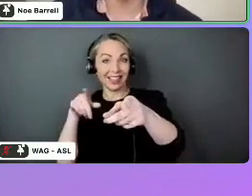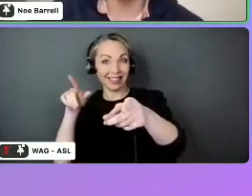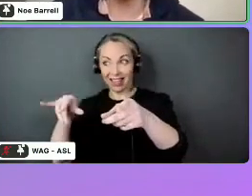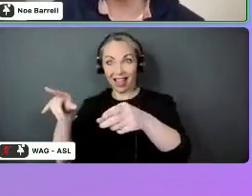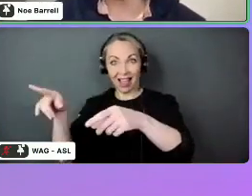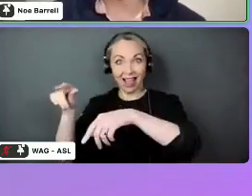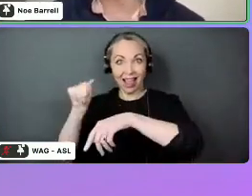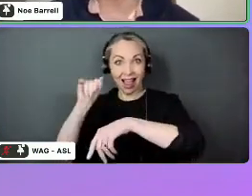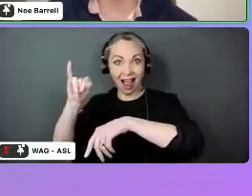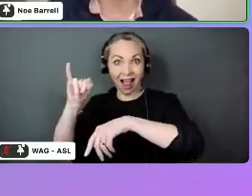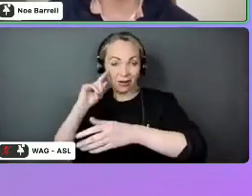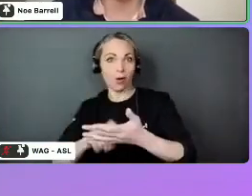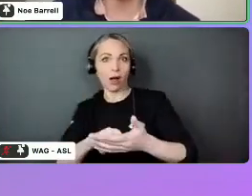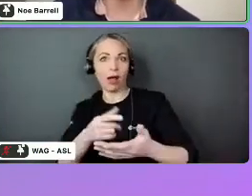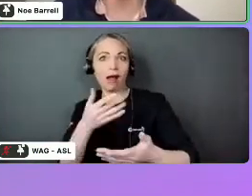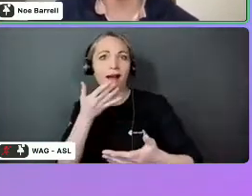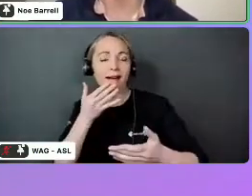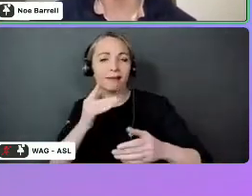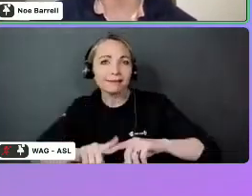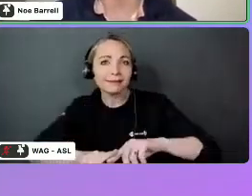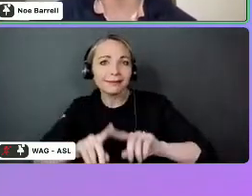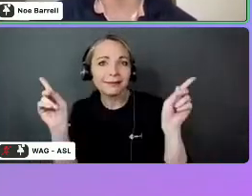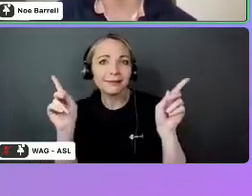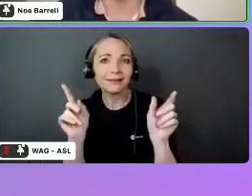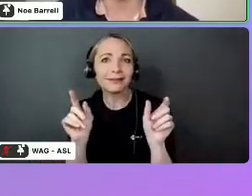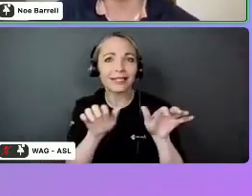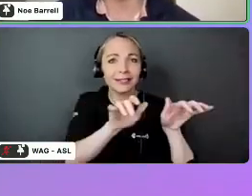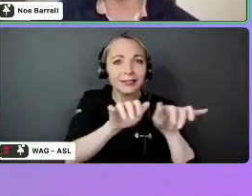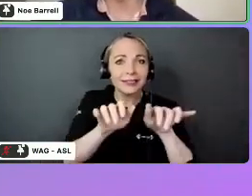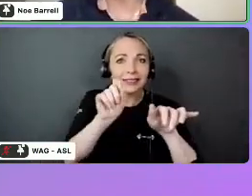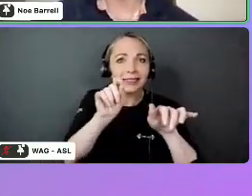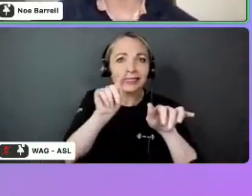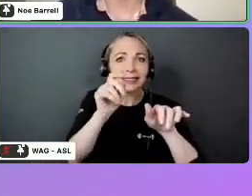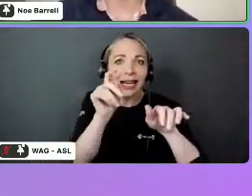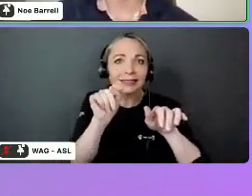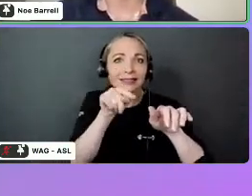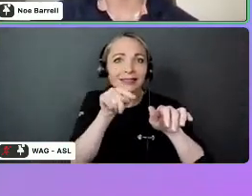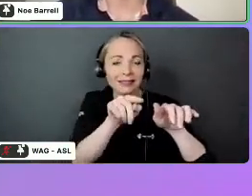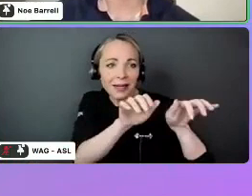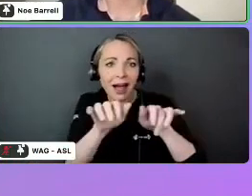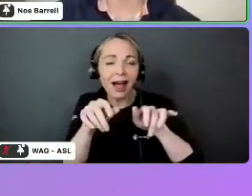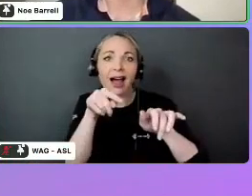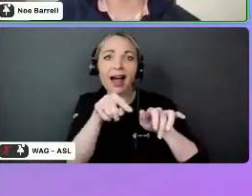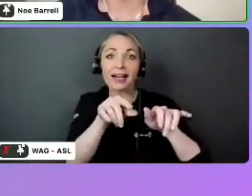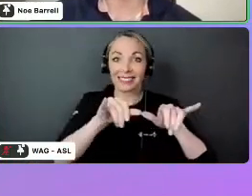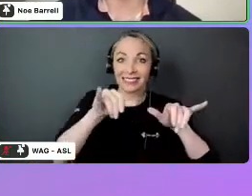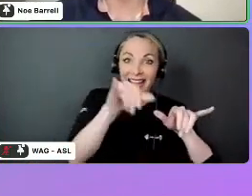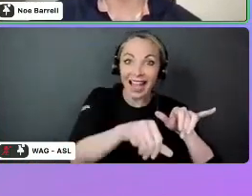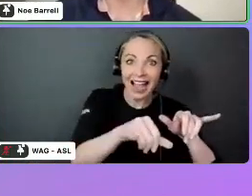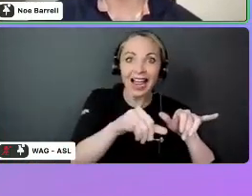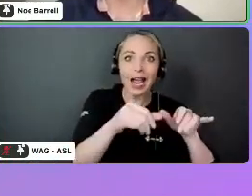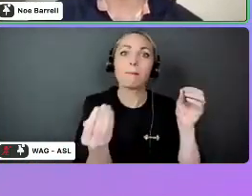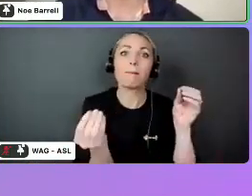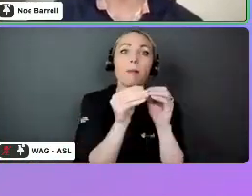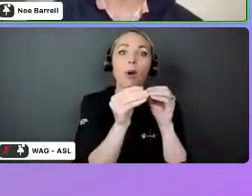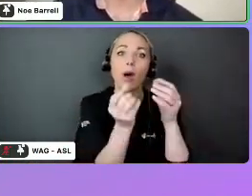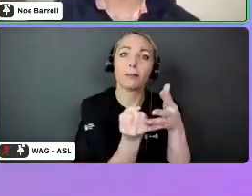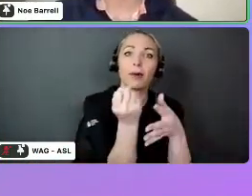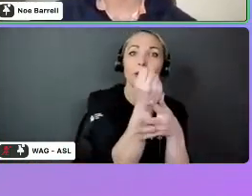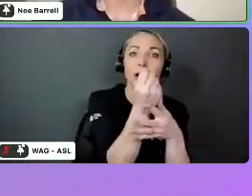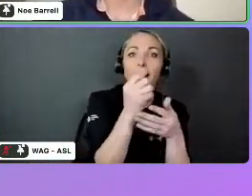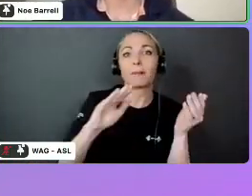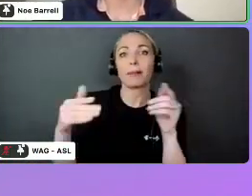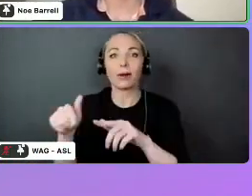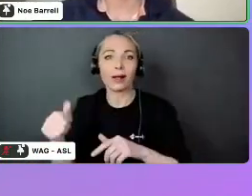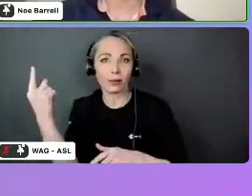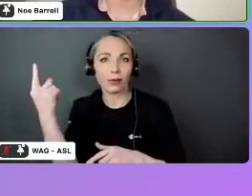the left one, the one that says stays, is selected over the other ones. And this is because of the approach that we use with our machine learning, where